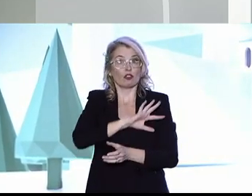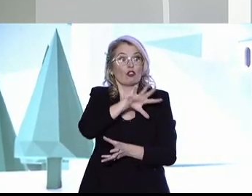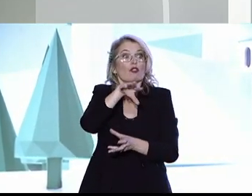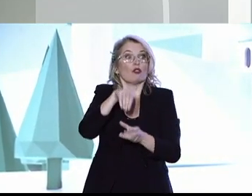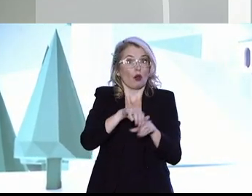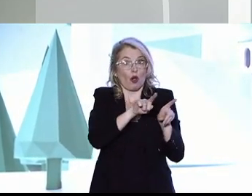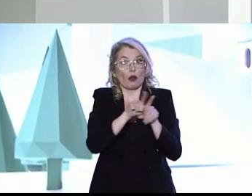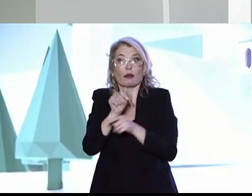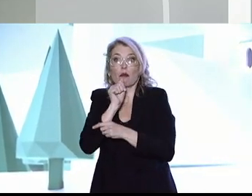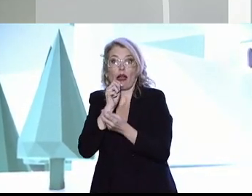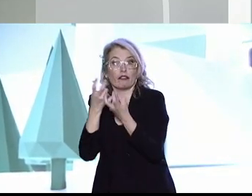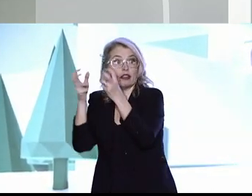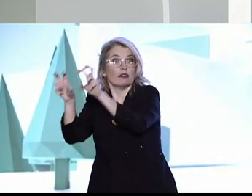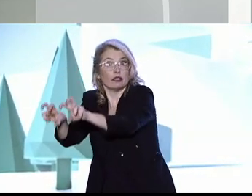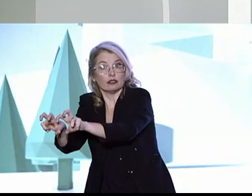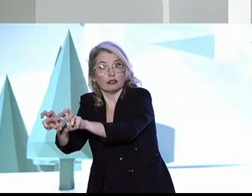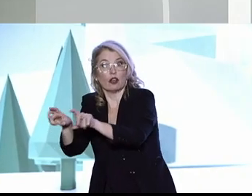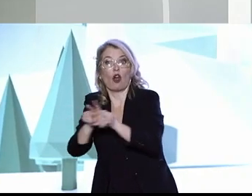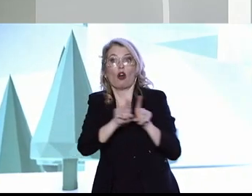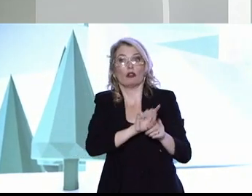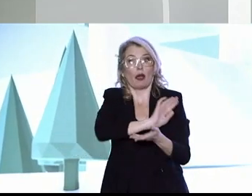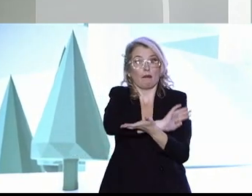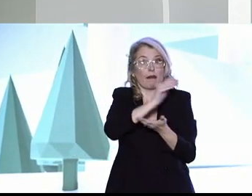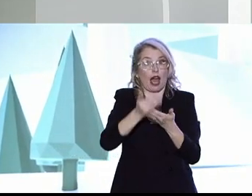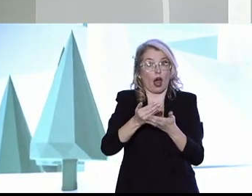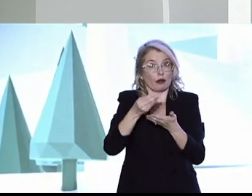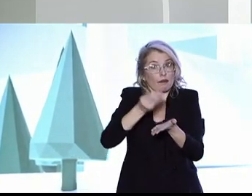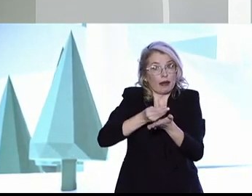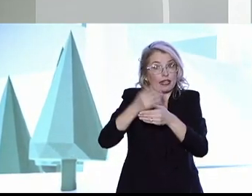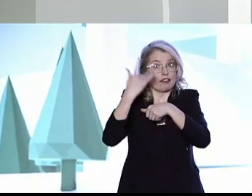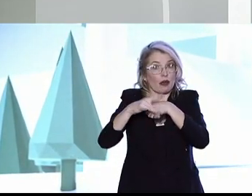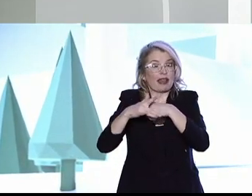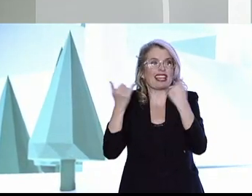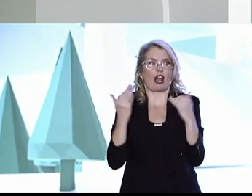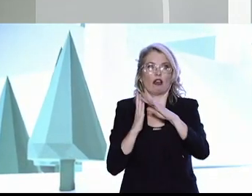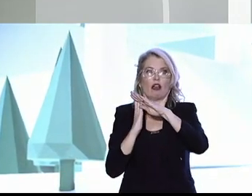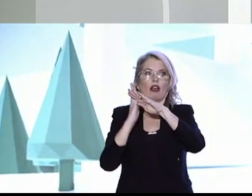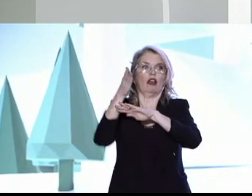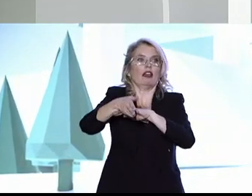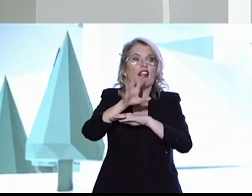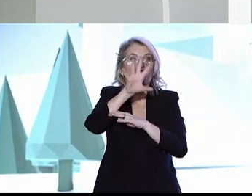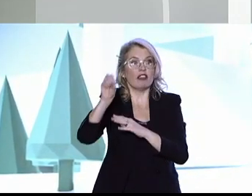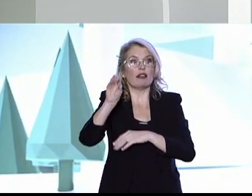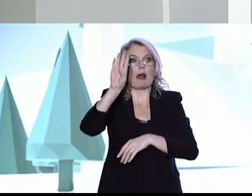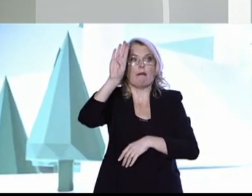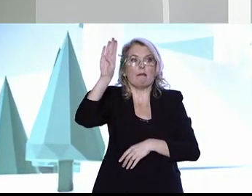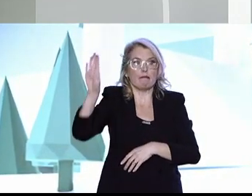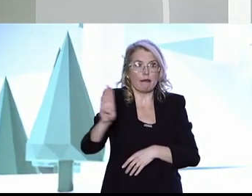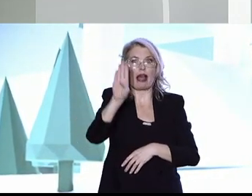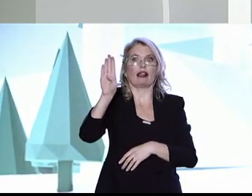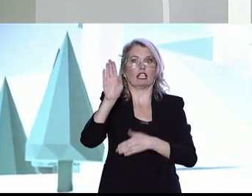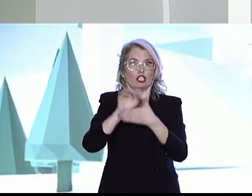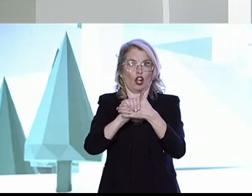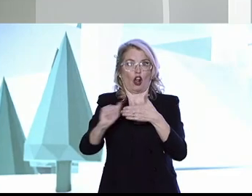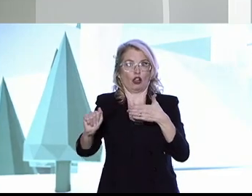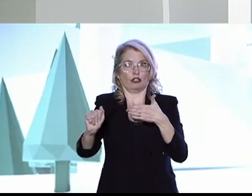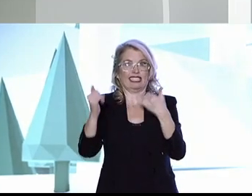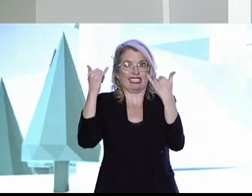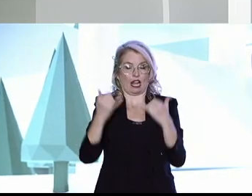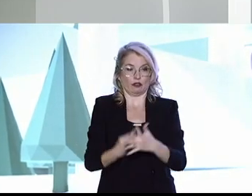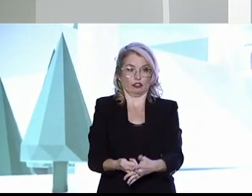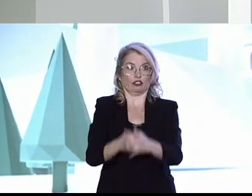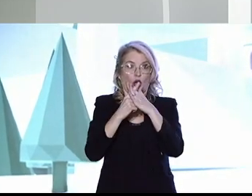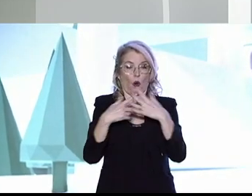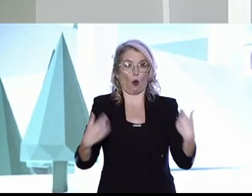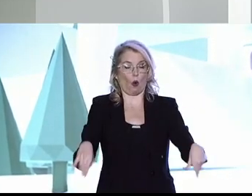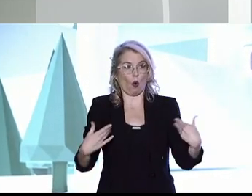Including sources of private investment, the amount of funding available has surpassed $50 billion, which is